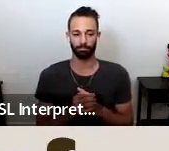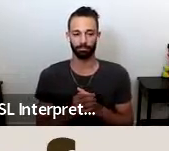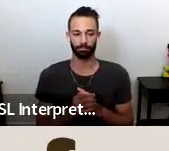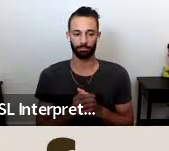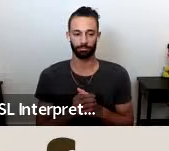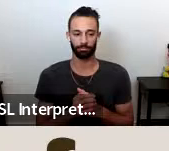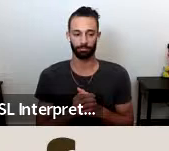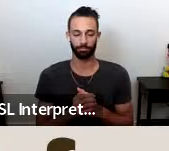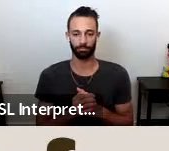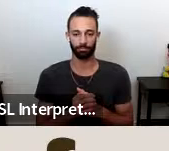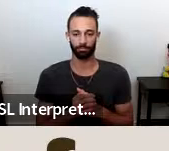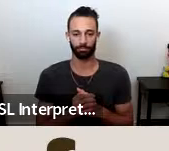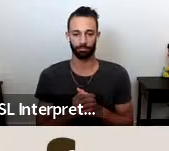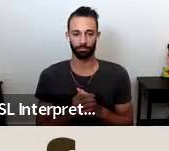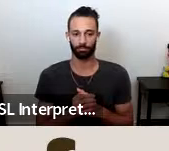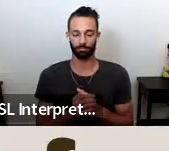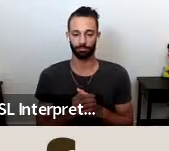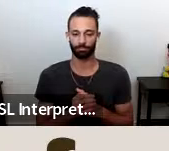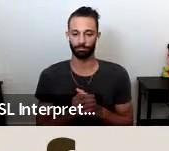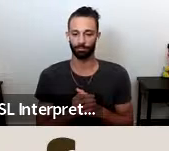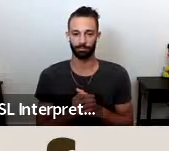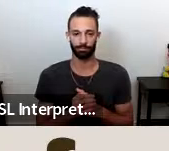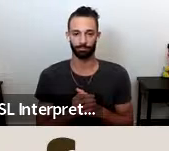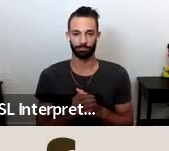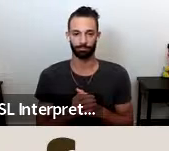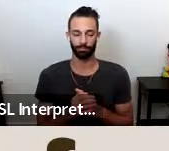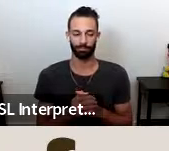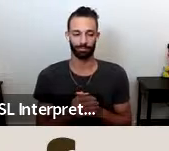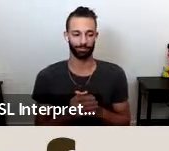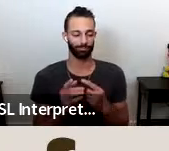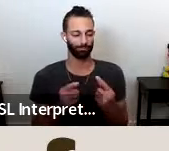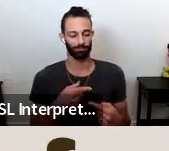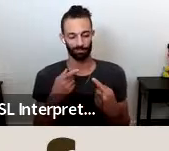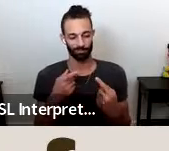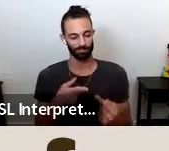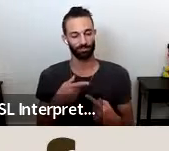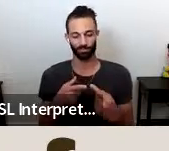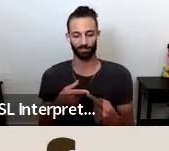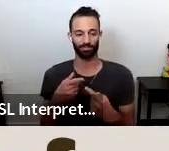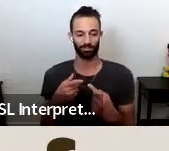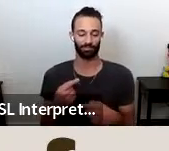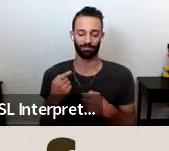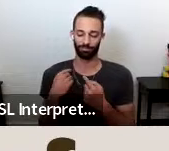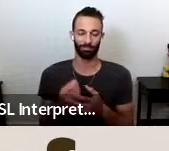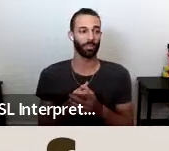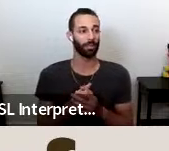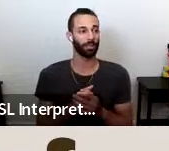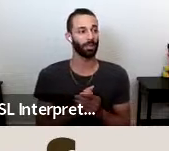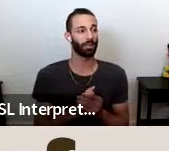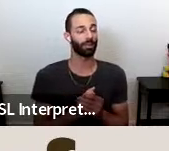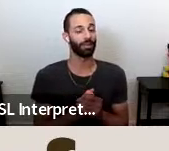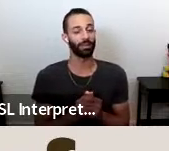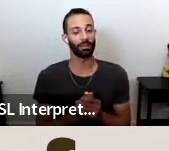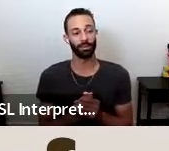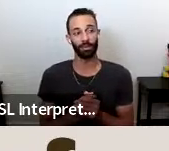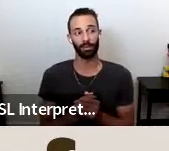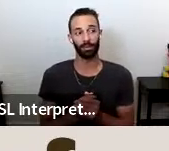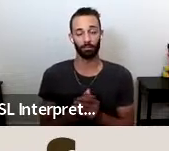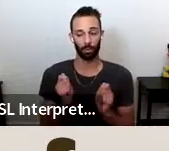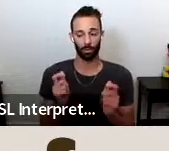It's a constant battle. Constant. Am I making everyone a co-host? I should just double check, right? Yeah.